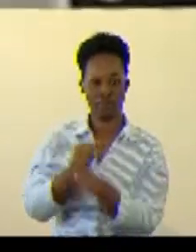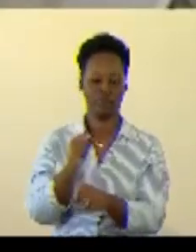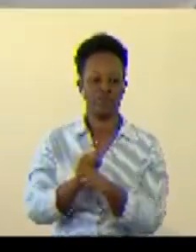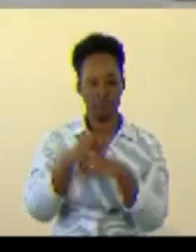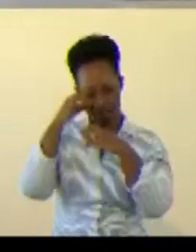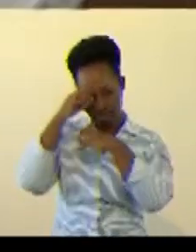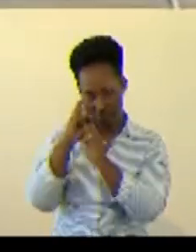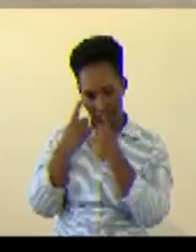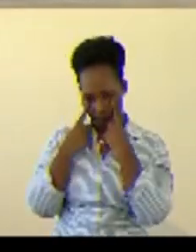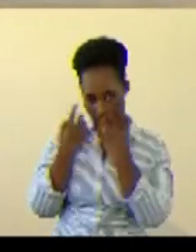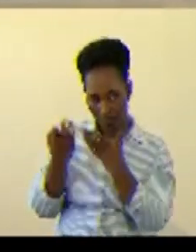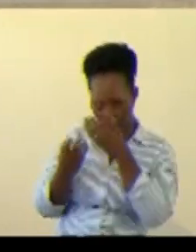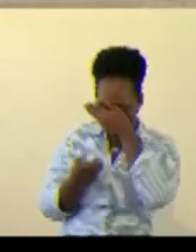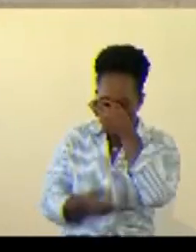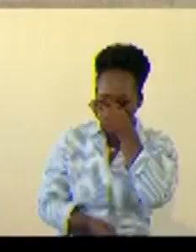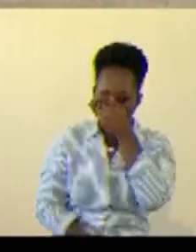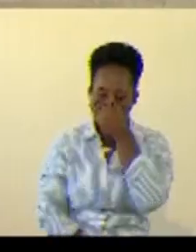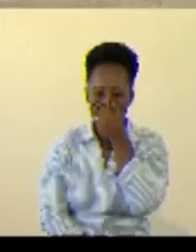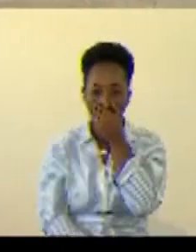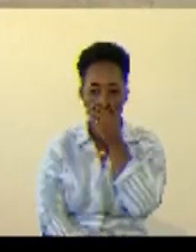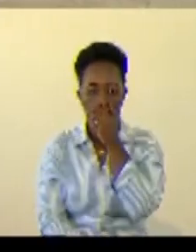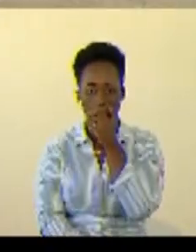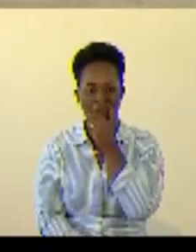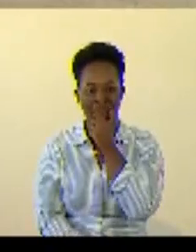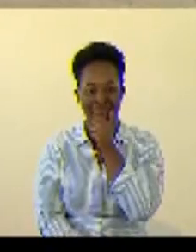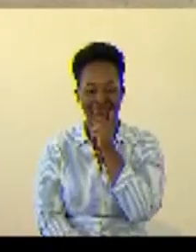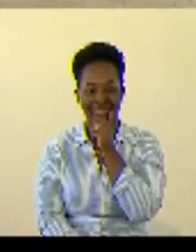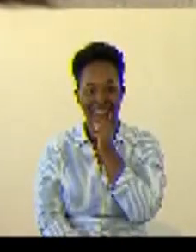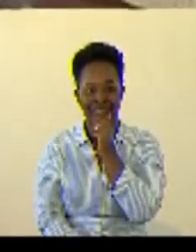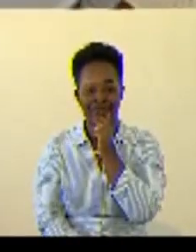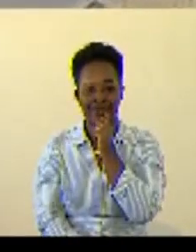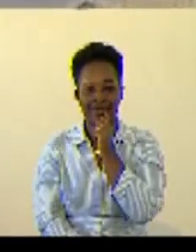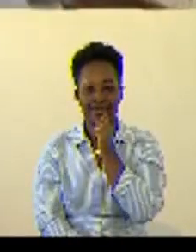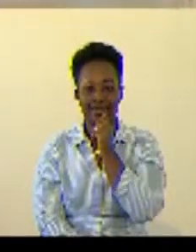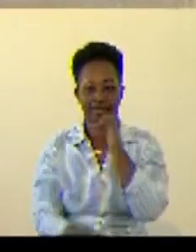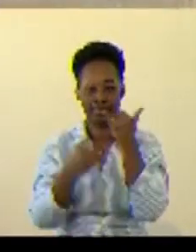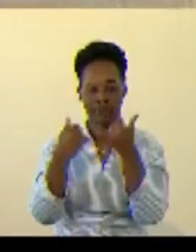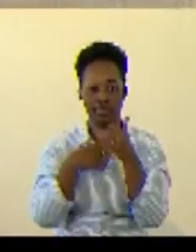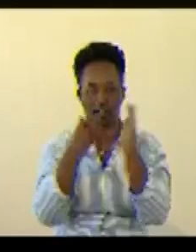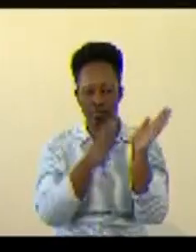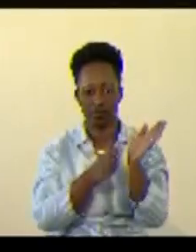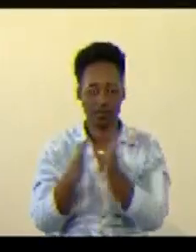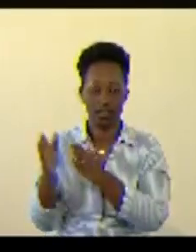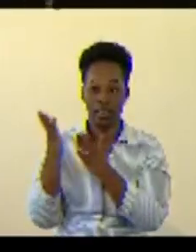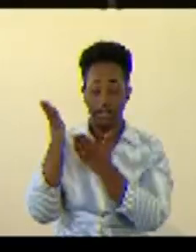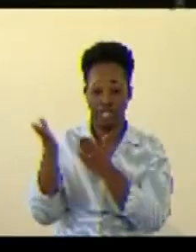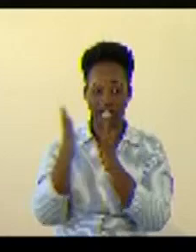tube. After getting the test tube, I'm going to prepare a starch. This is a prepared starch. I'm going